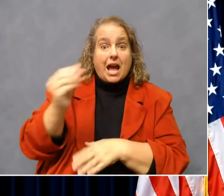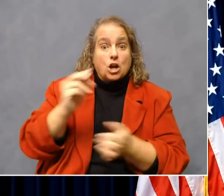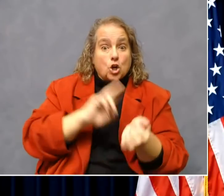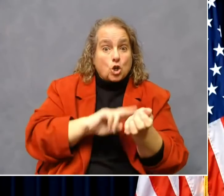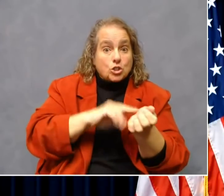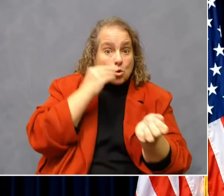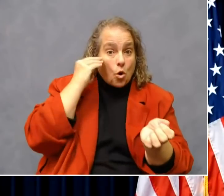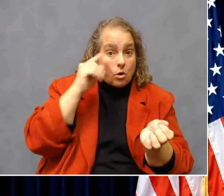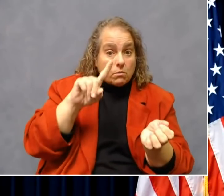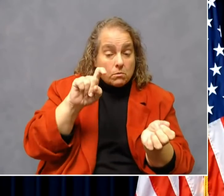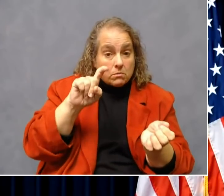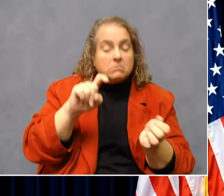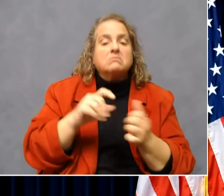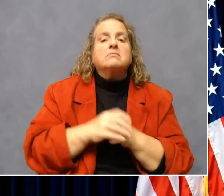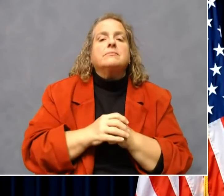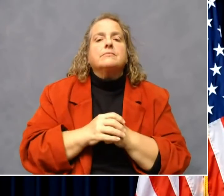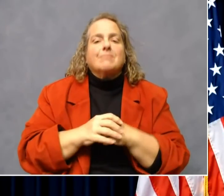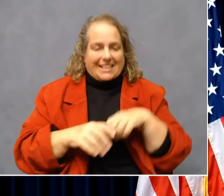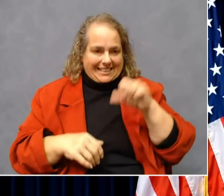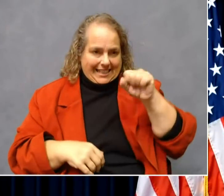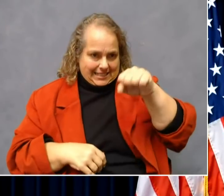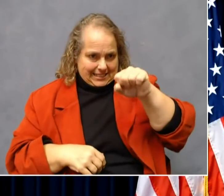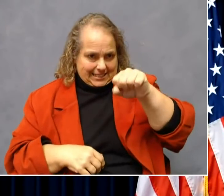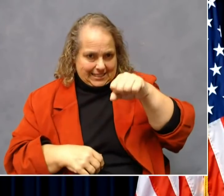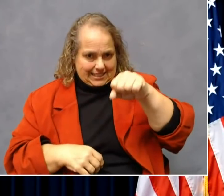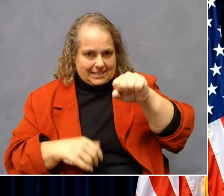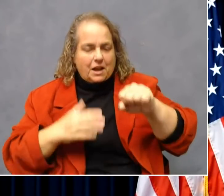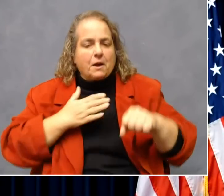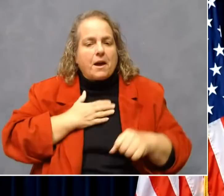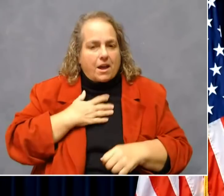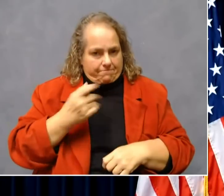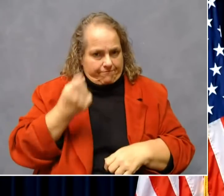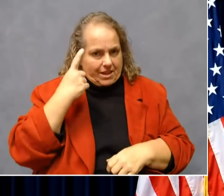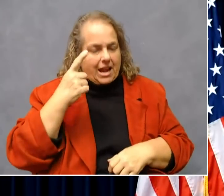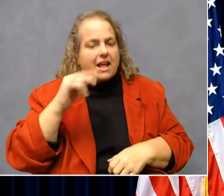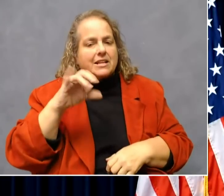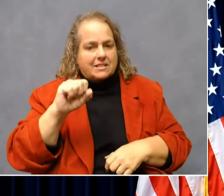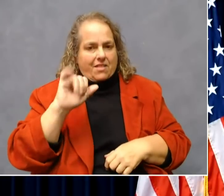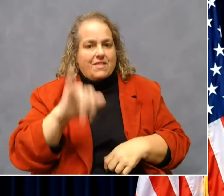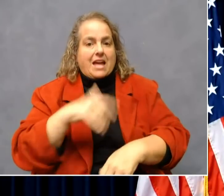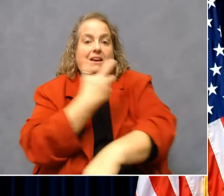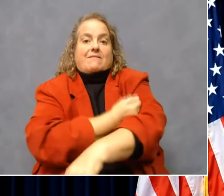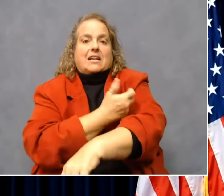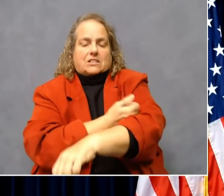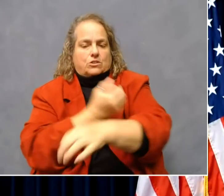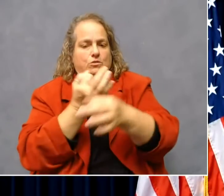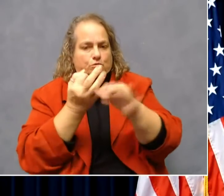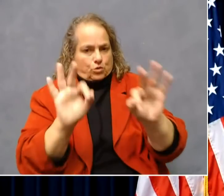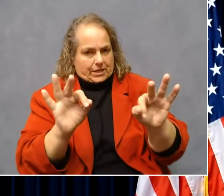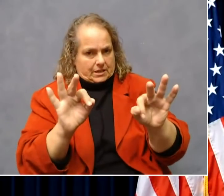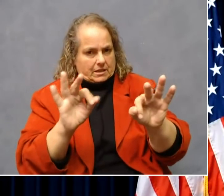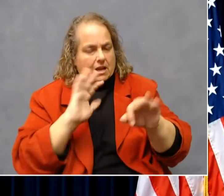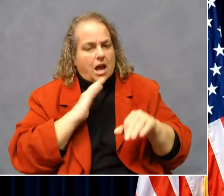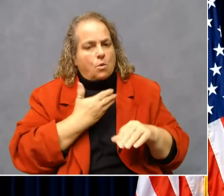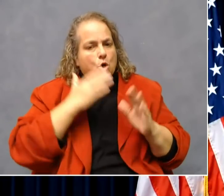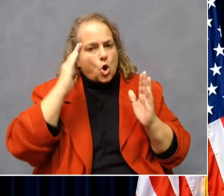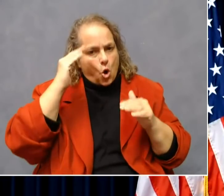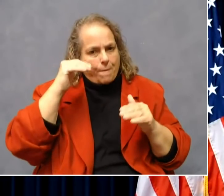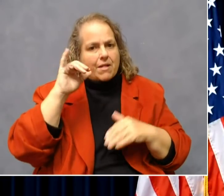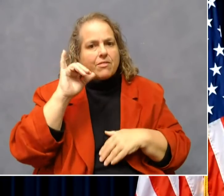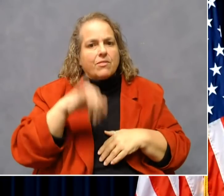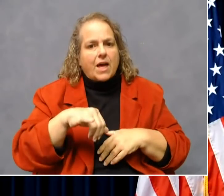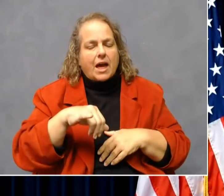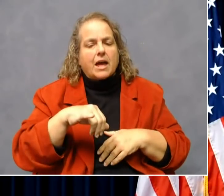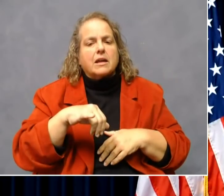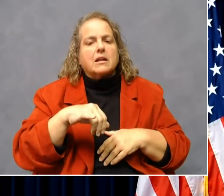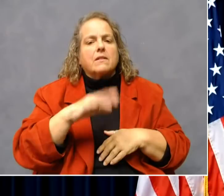Yes, my understanding is that the vaccines are free. And our hope is that they will